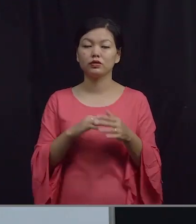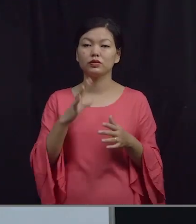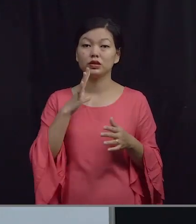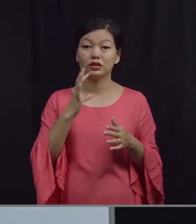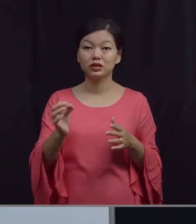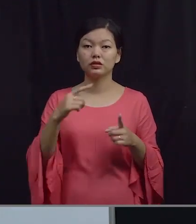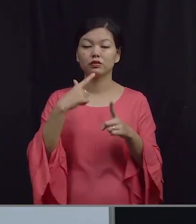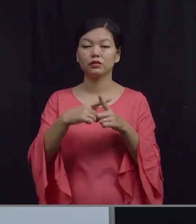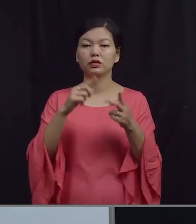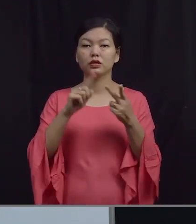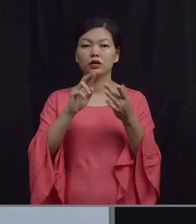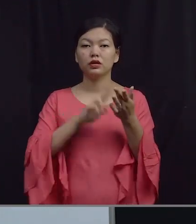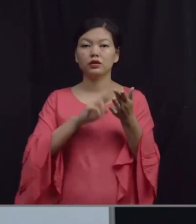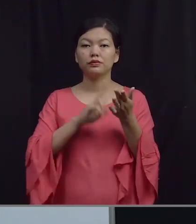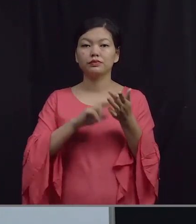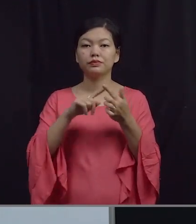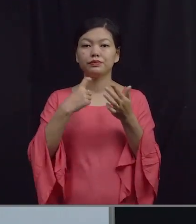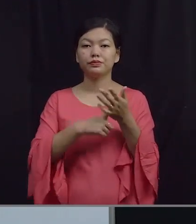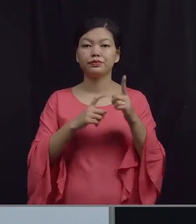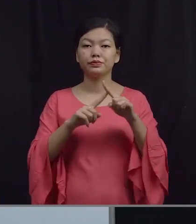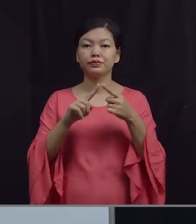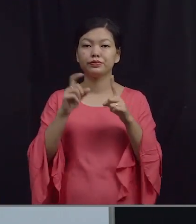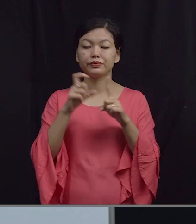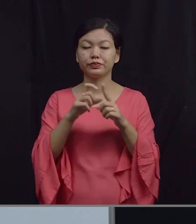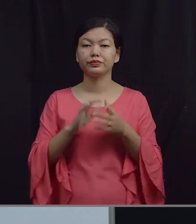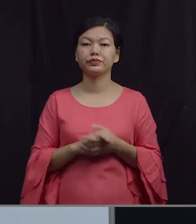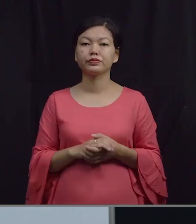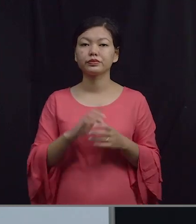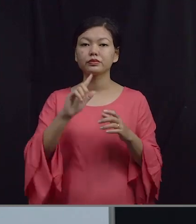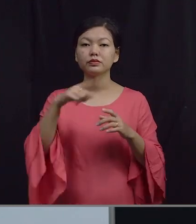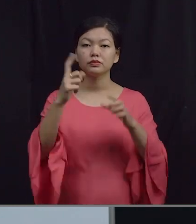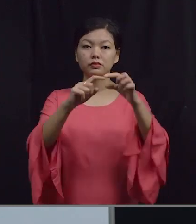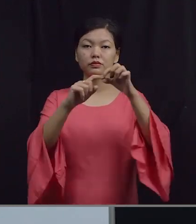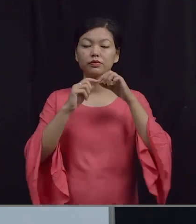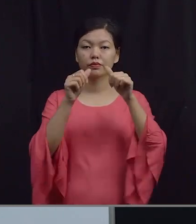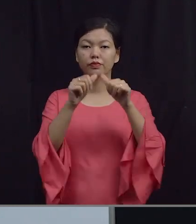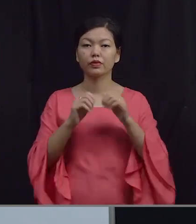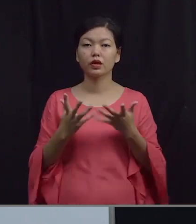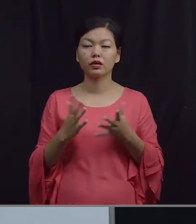as inverted. On the next part of the question they are asking, okay, the next part of the question they are asking,